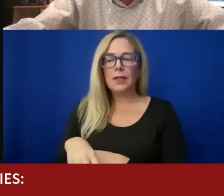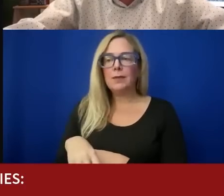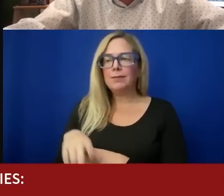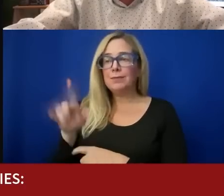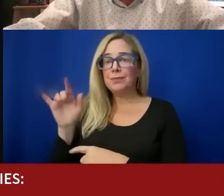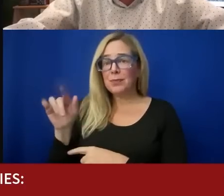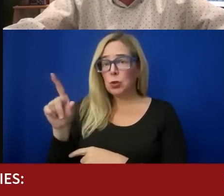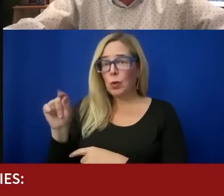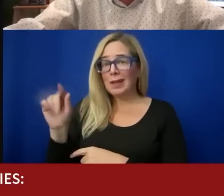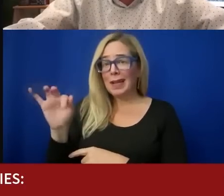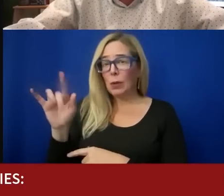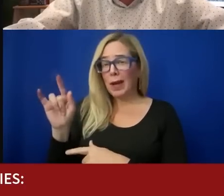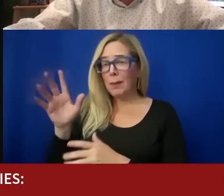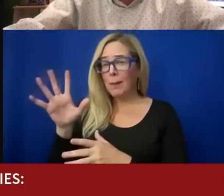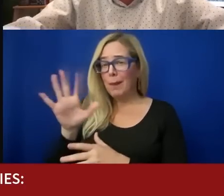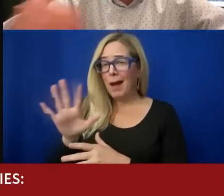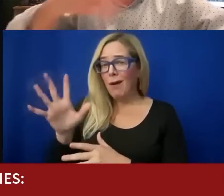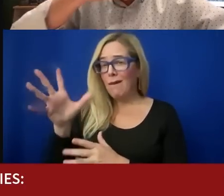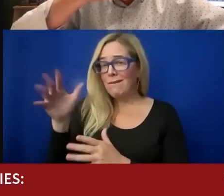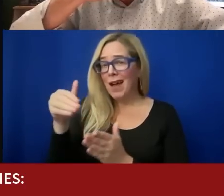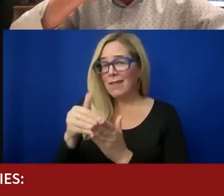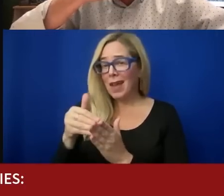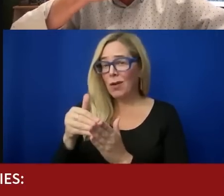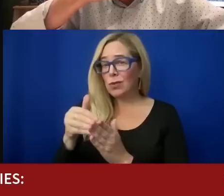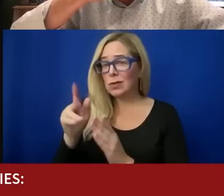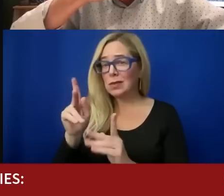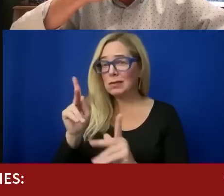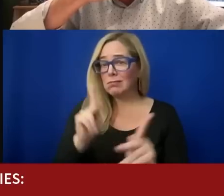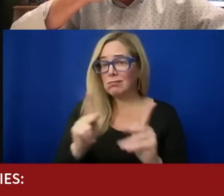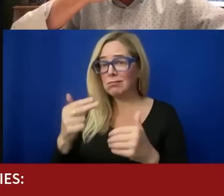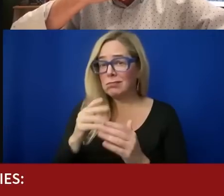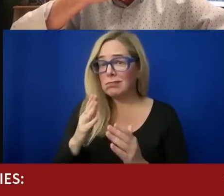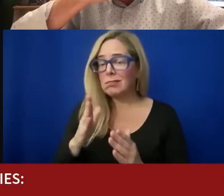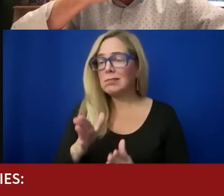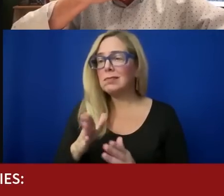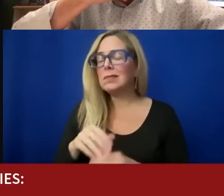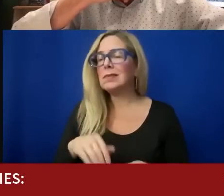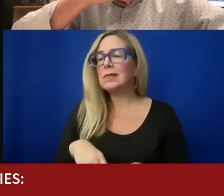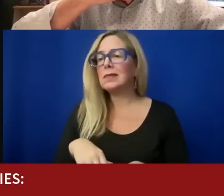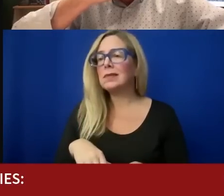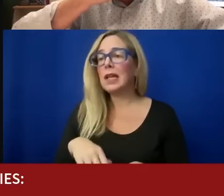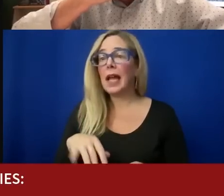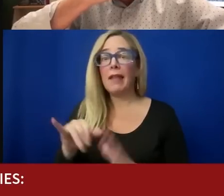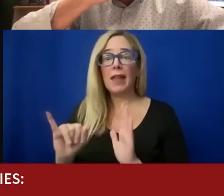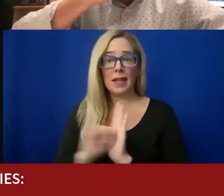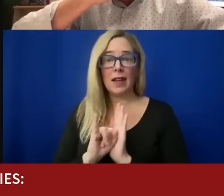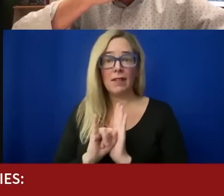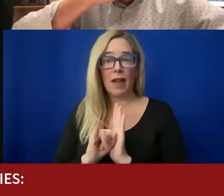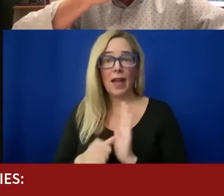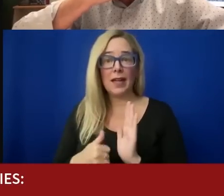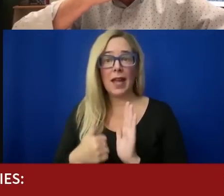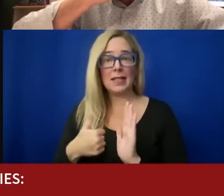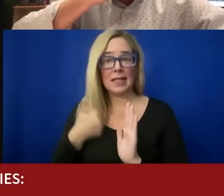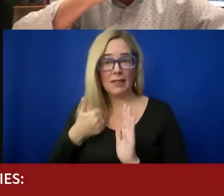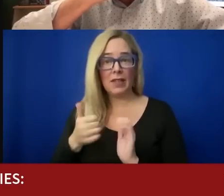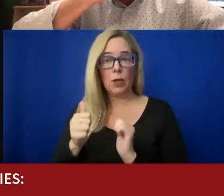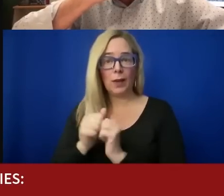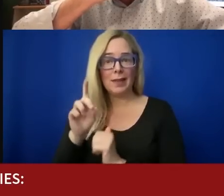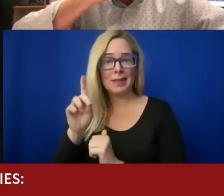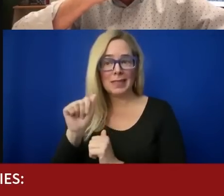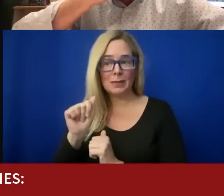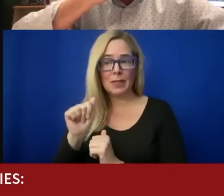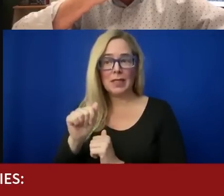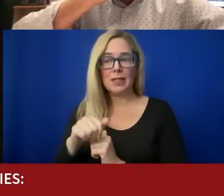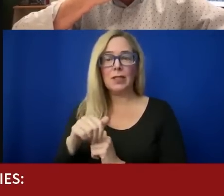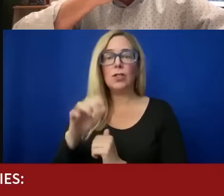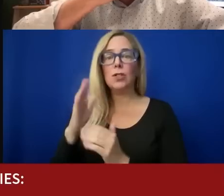about 5,000 individuals. So about 1,500 of those individuals self-identified living with a disability. And some other